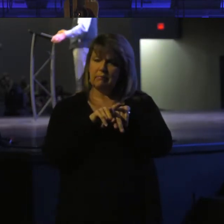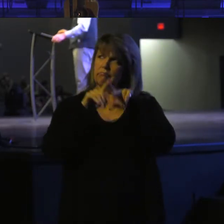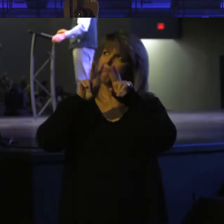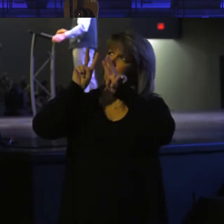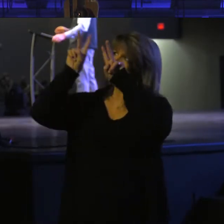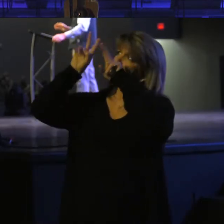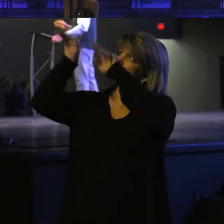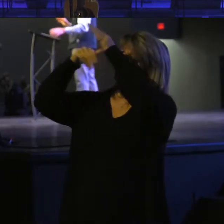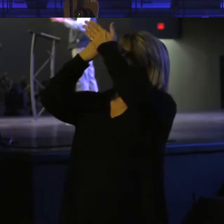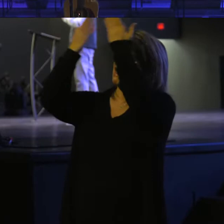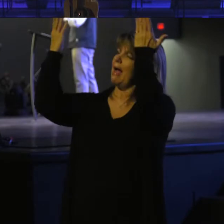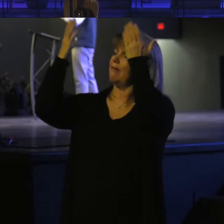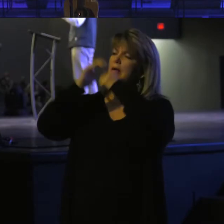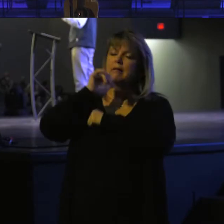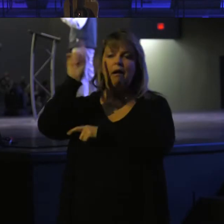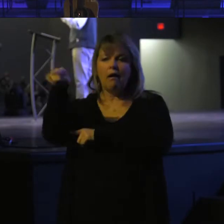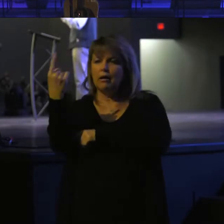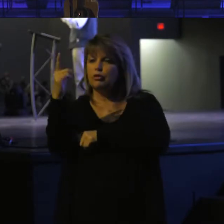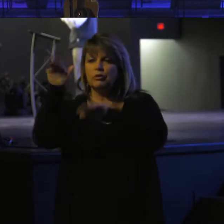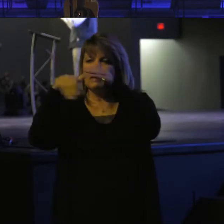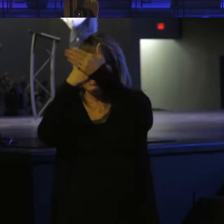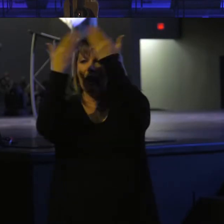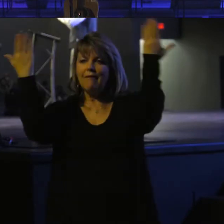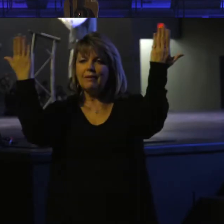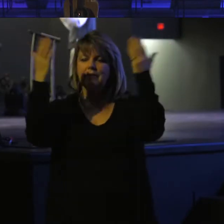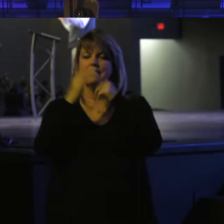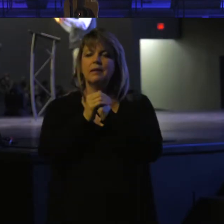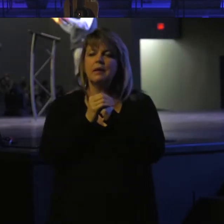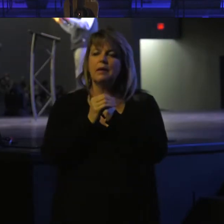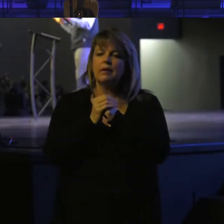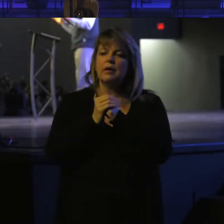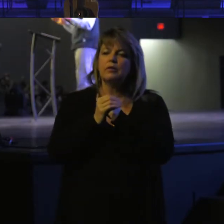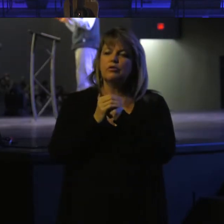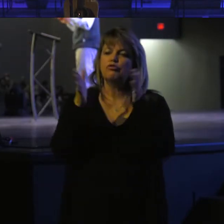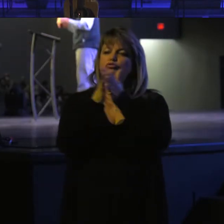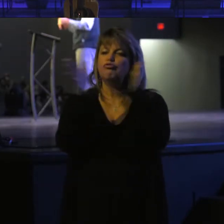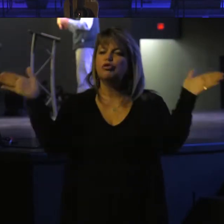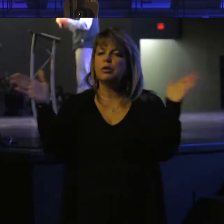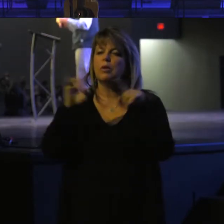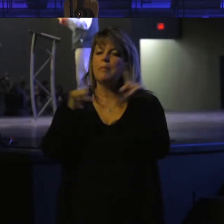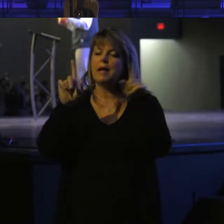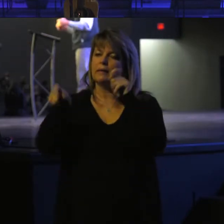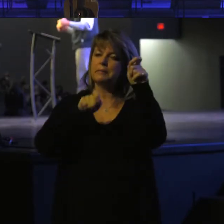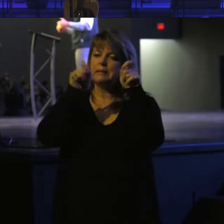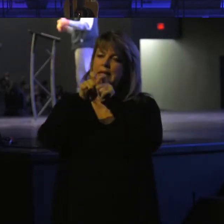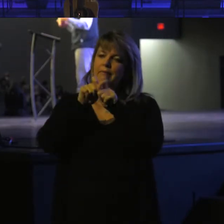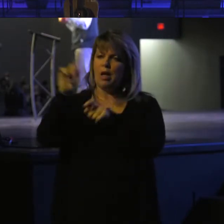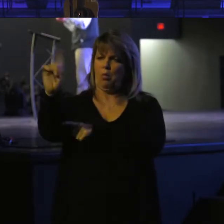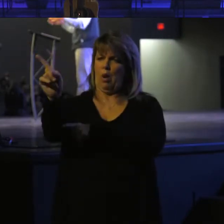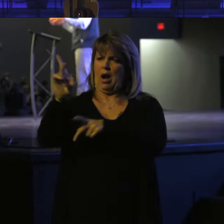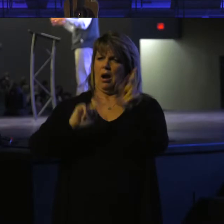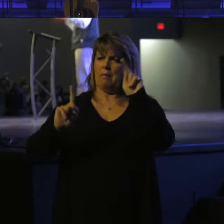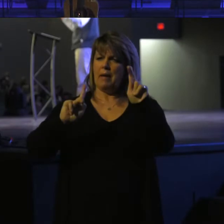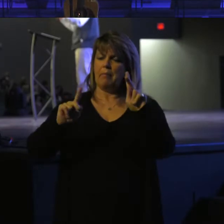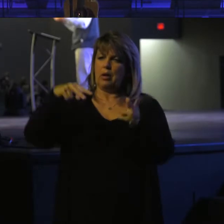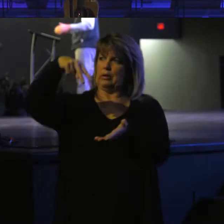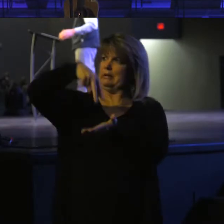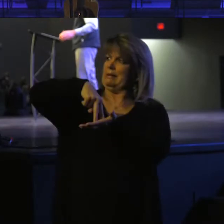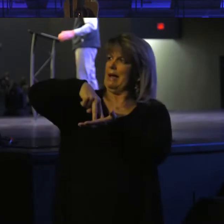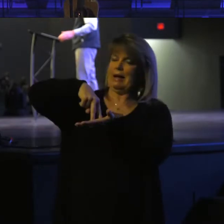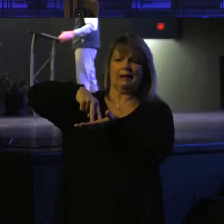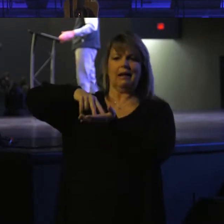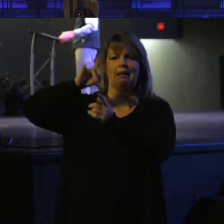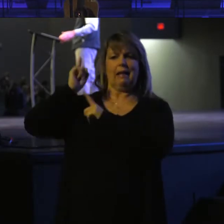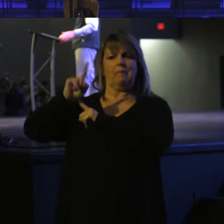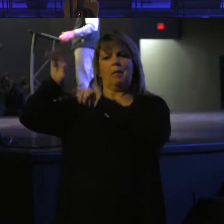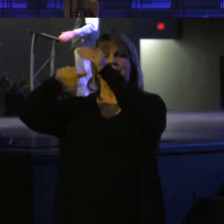heaven, not just heavens in a general sense, but specifically where people are standing at that moment